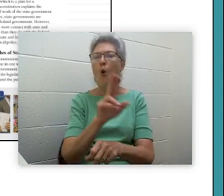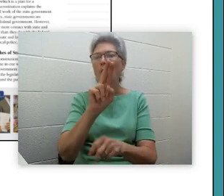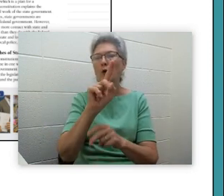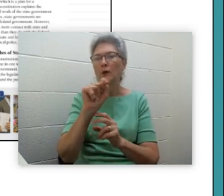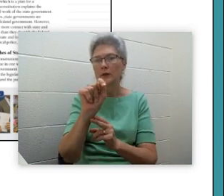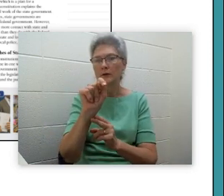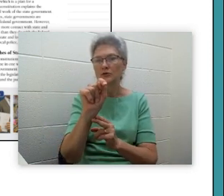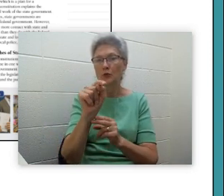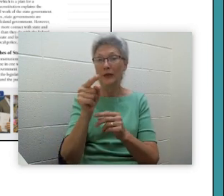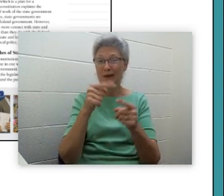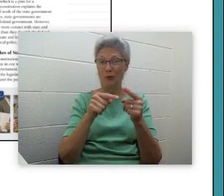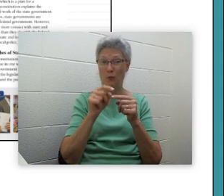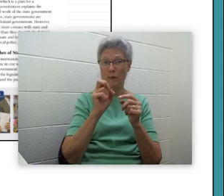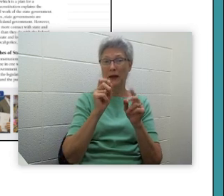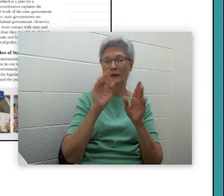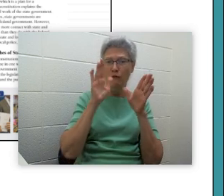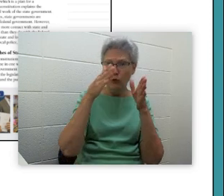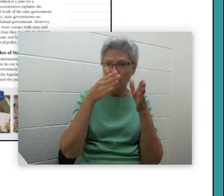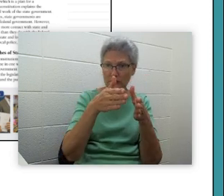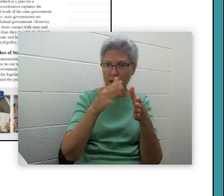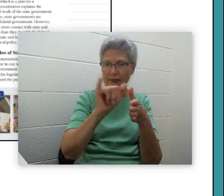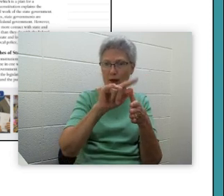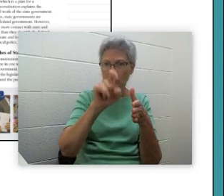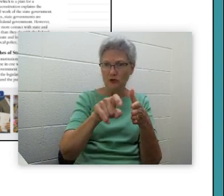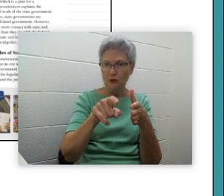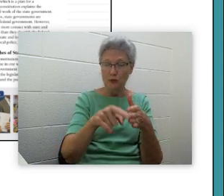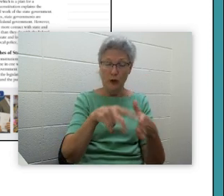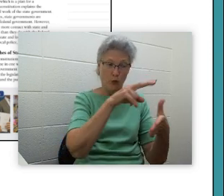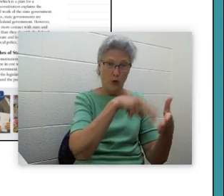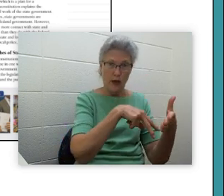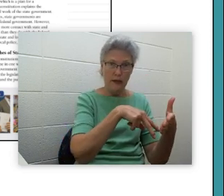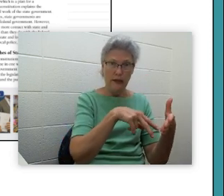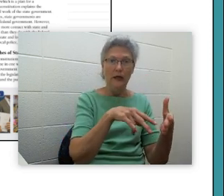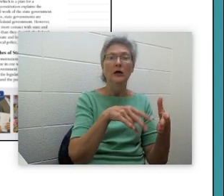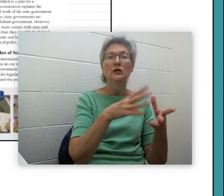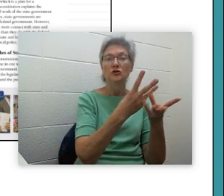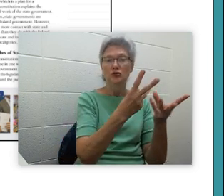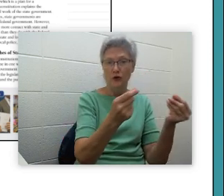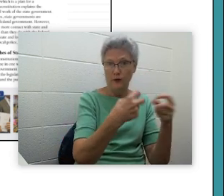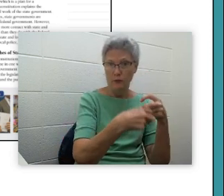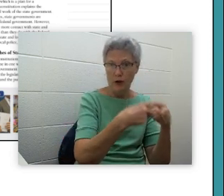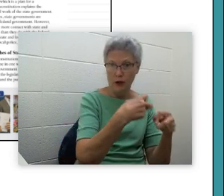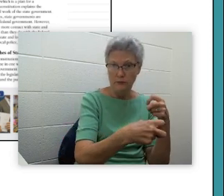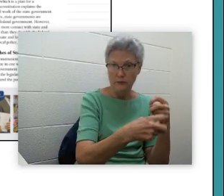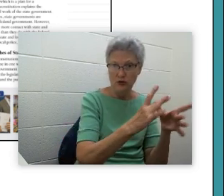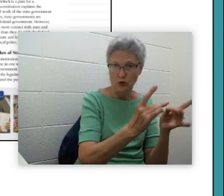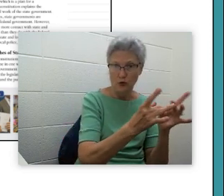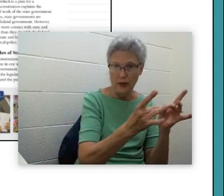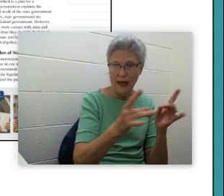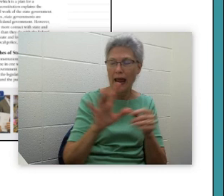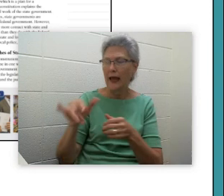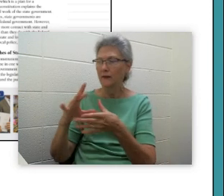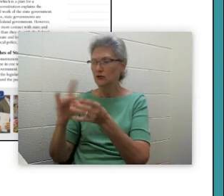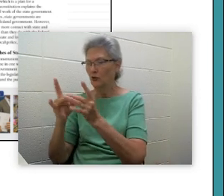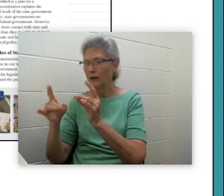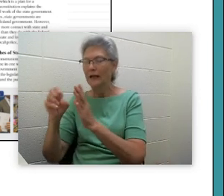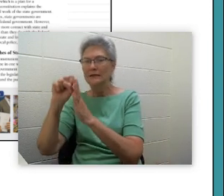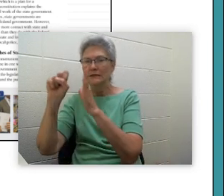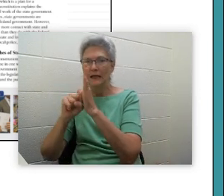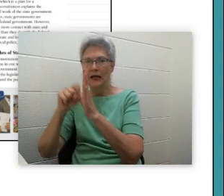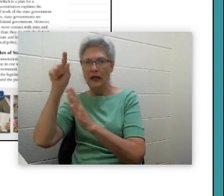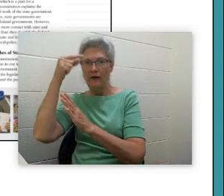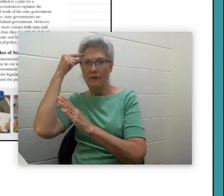so we keep going back to it. Now, we've read a text called Solving Problems, and we've read the text, The State